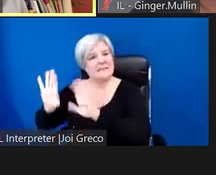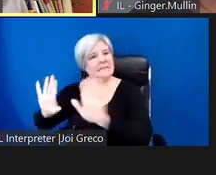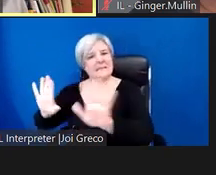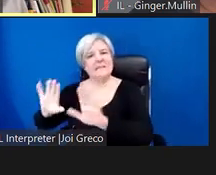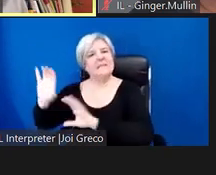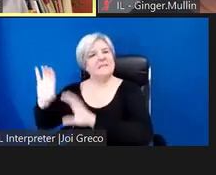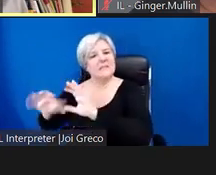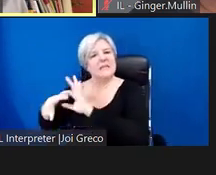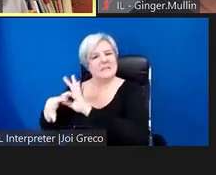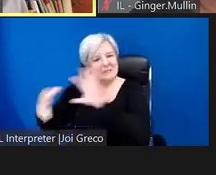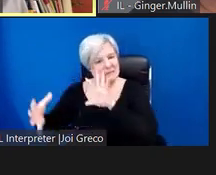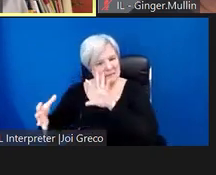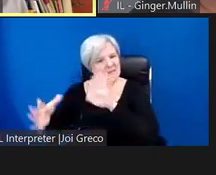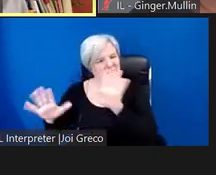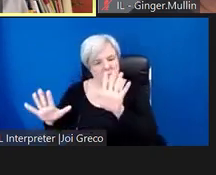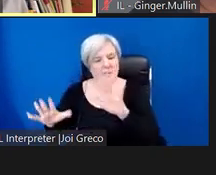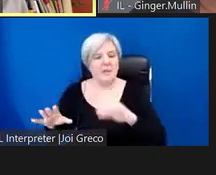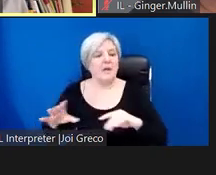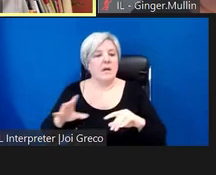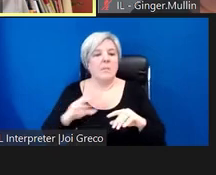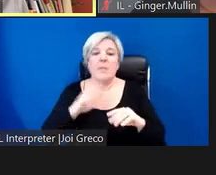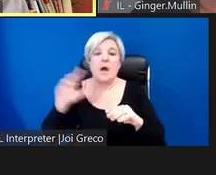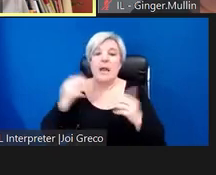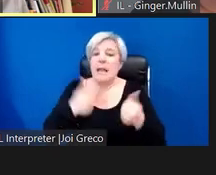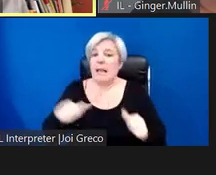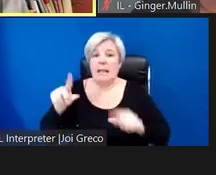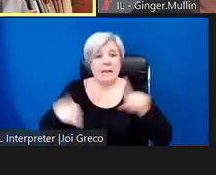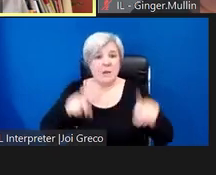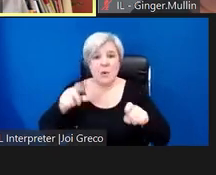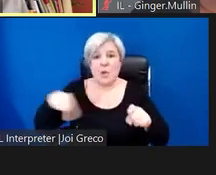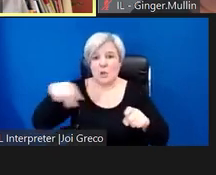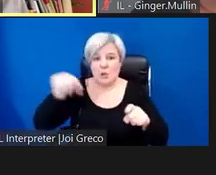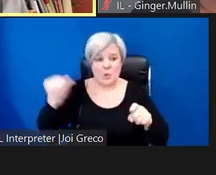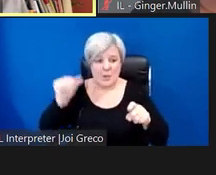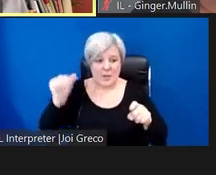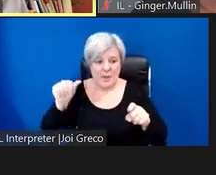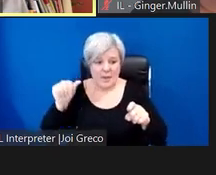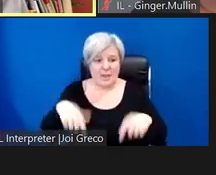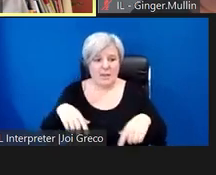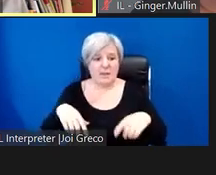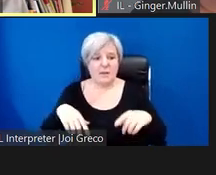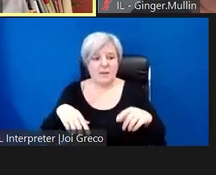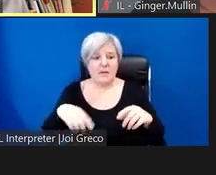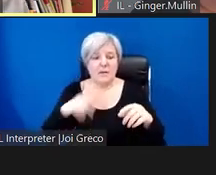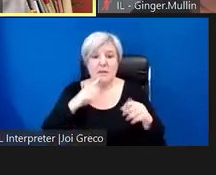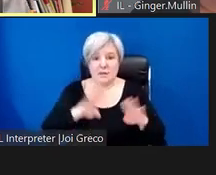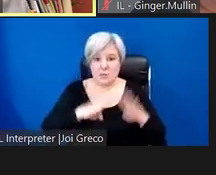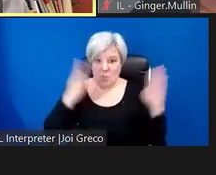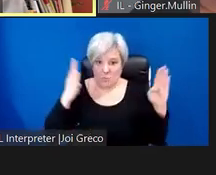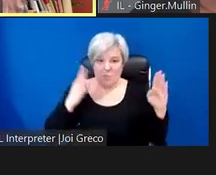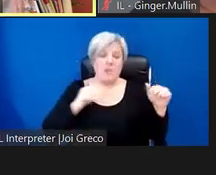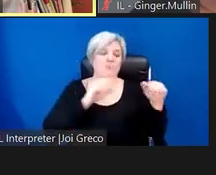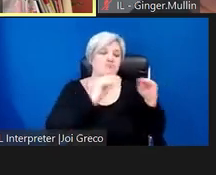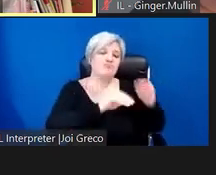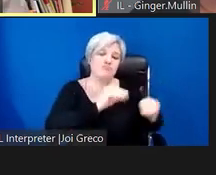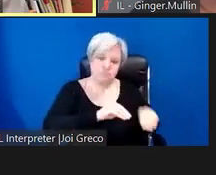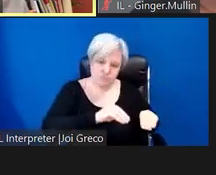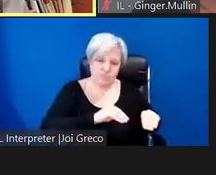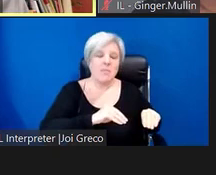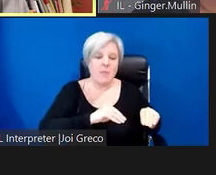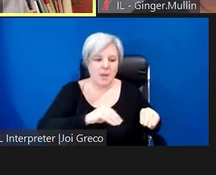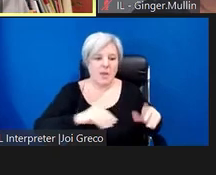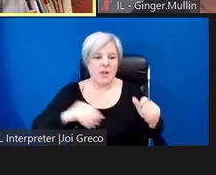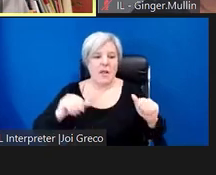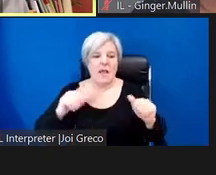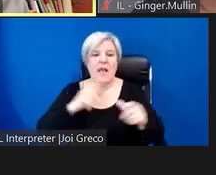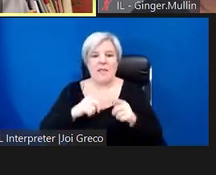be disabled, but put your questions in the Q&A box. And then after the webinar recording is over, we will all turn our videos back